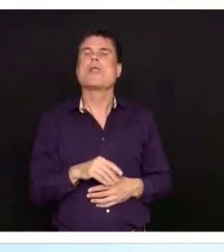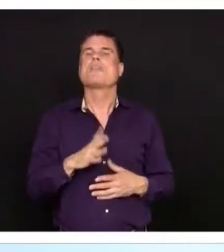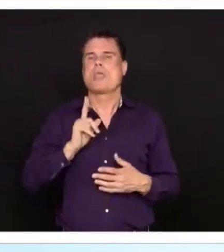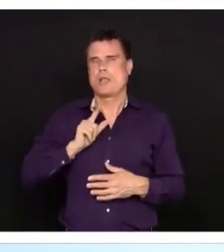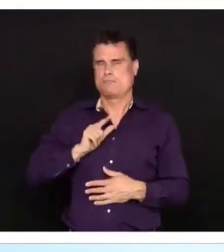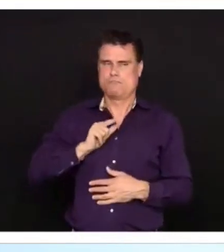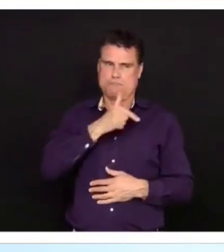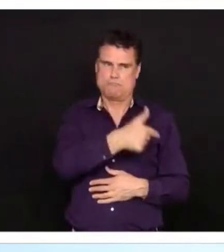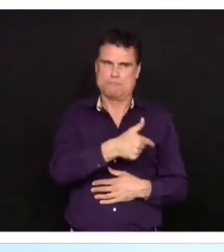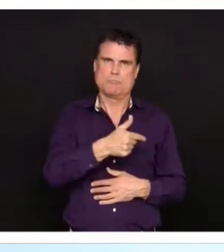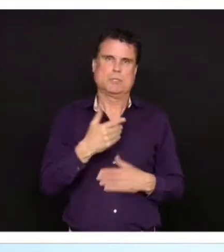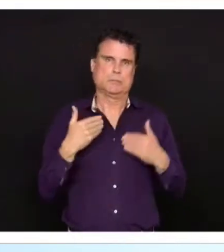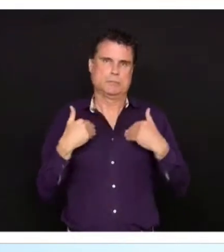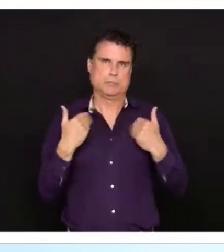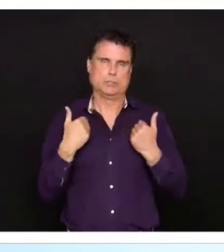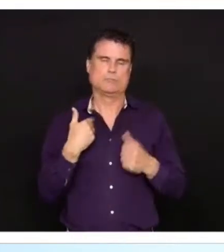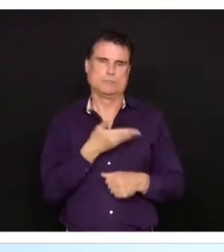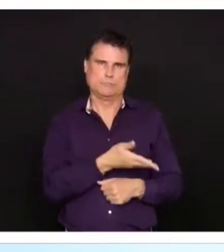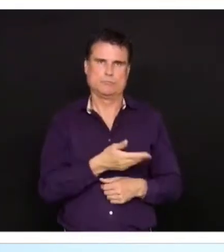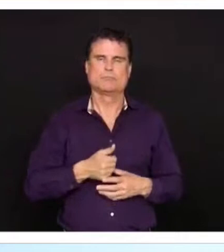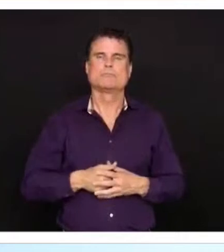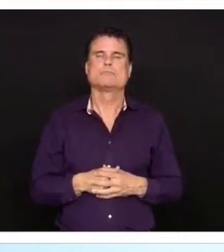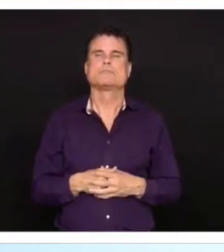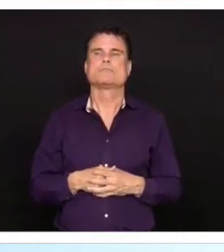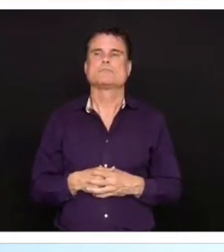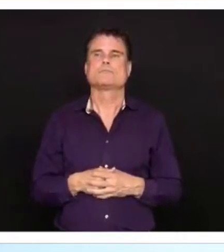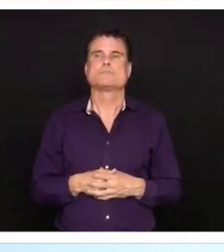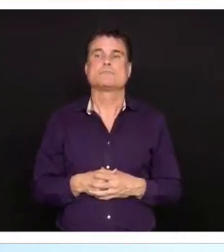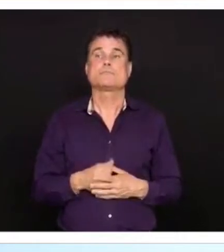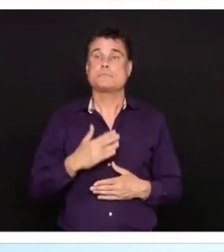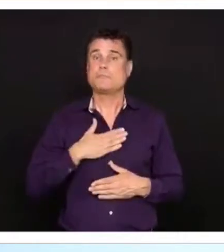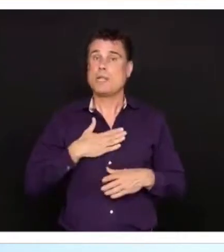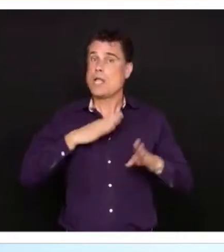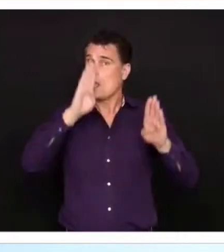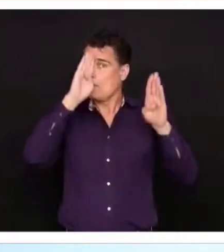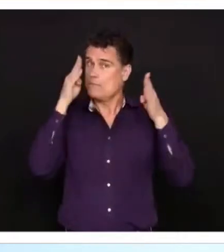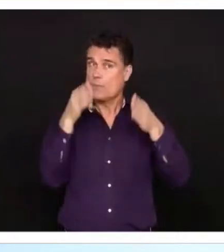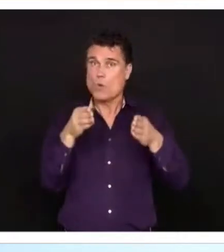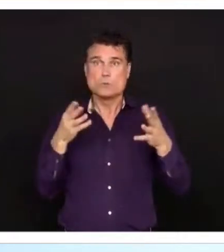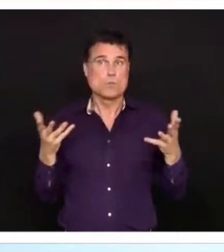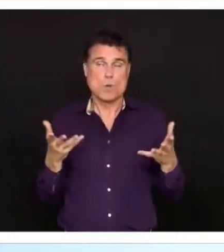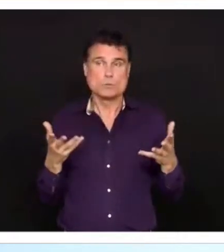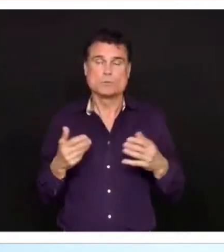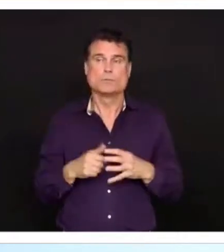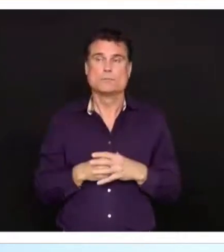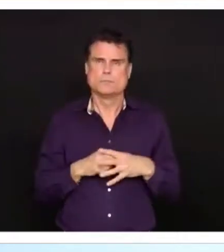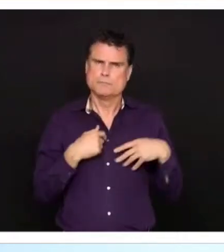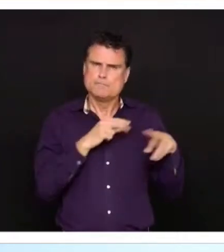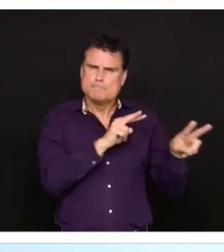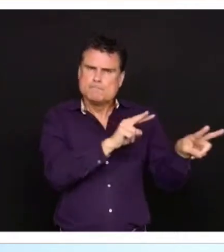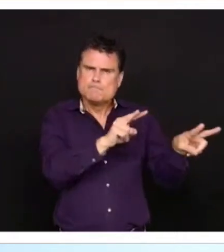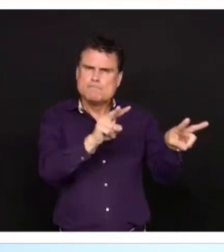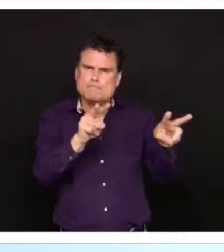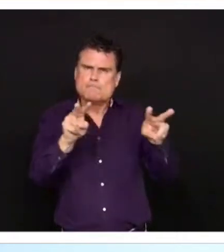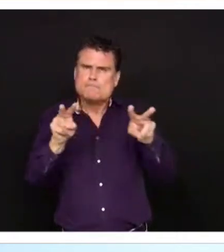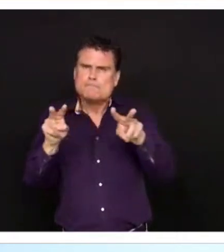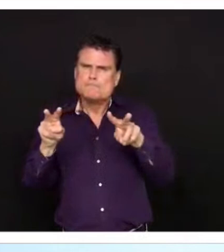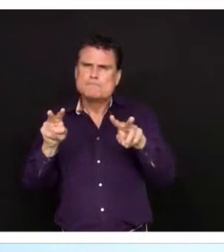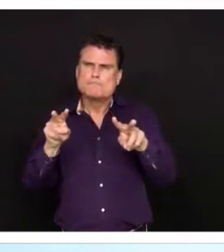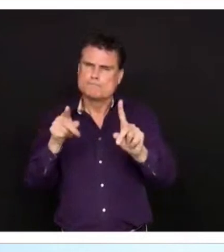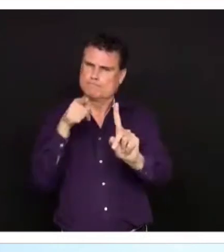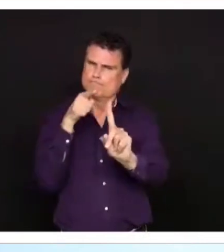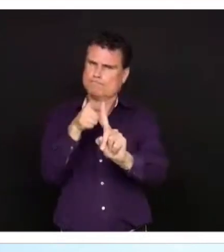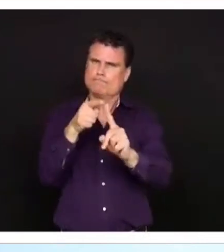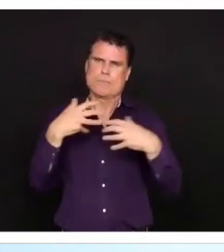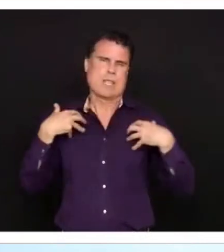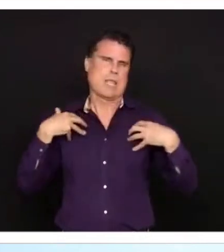important health pieces that need to be in place, and can you do those within different industries? Which industries or which business